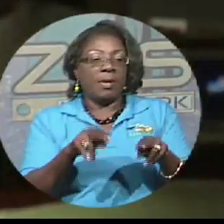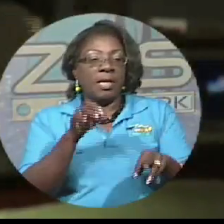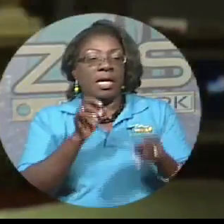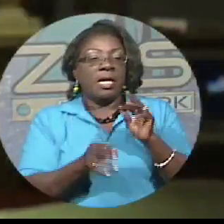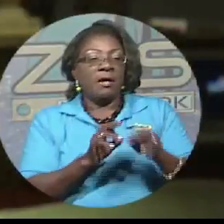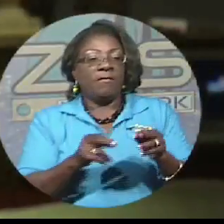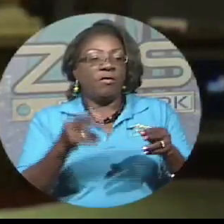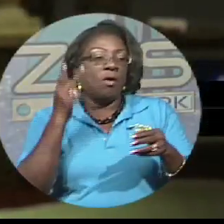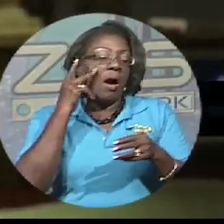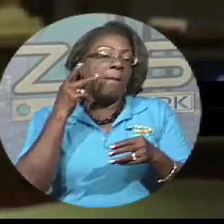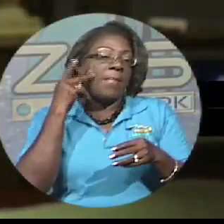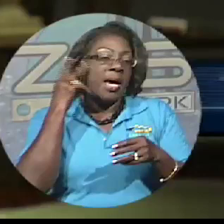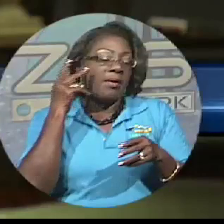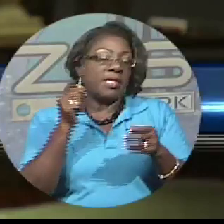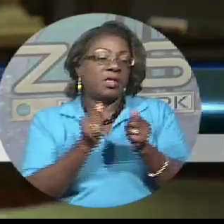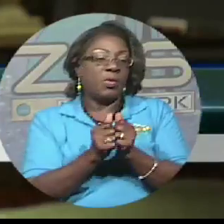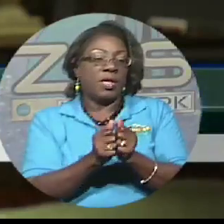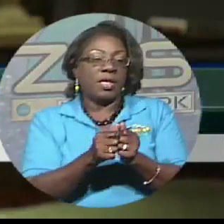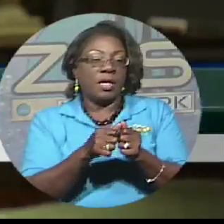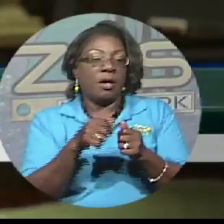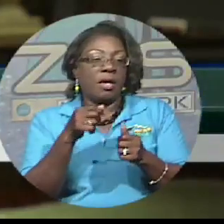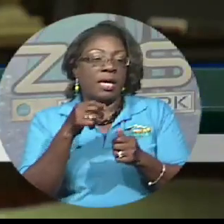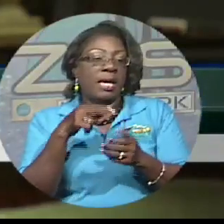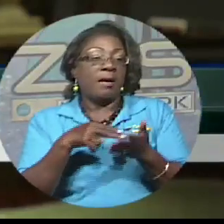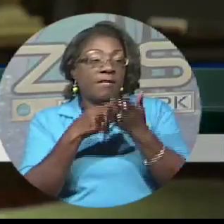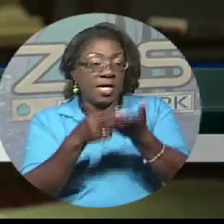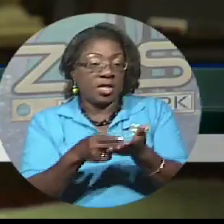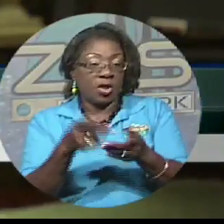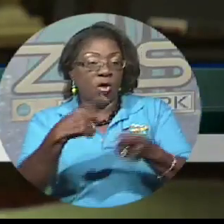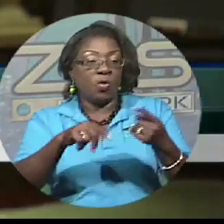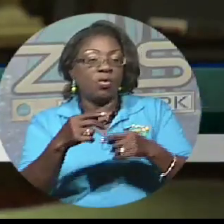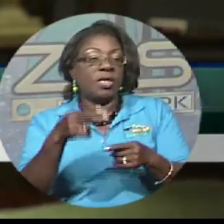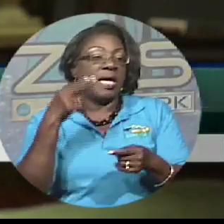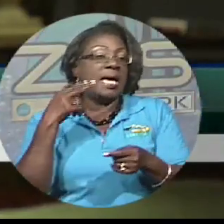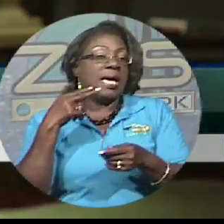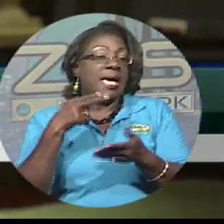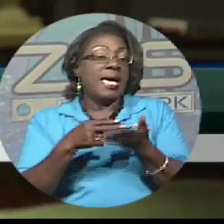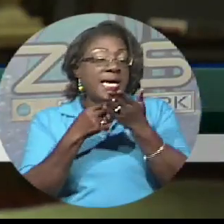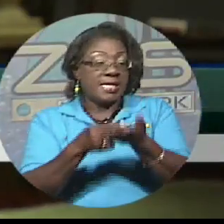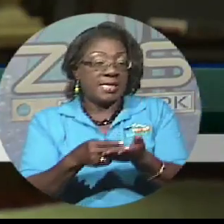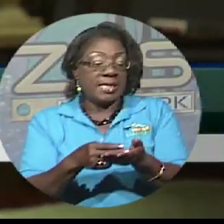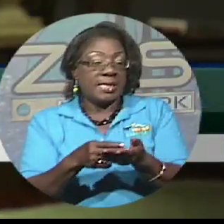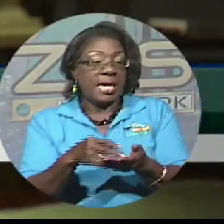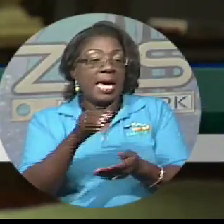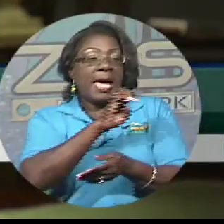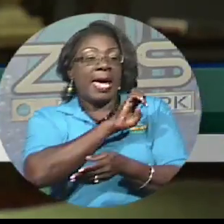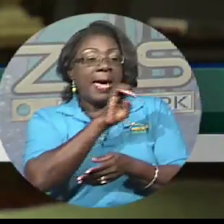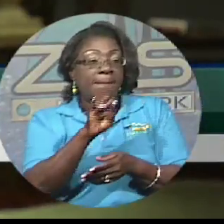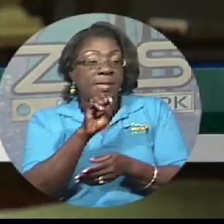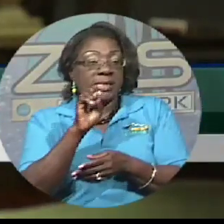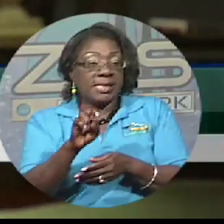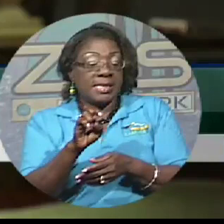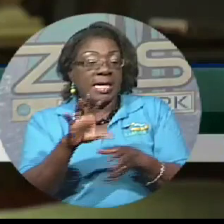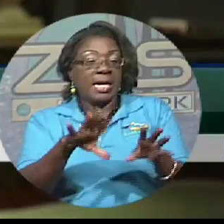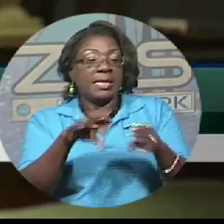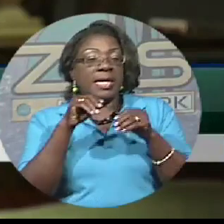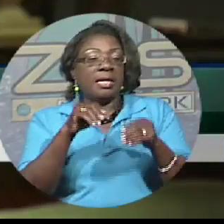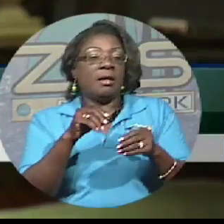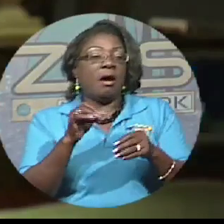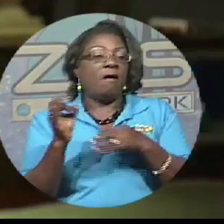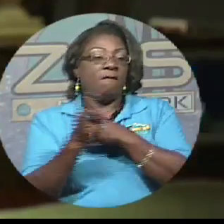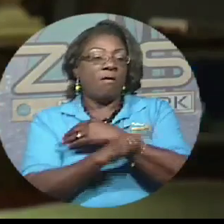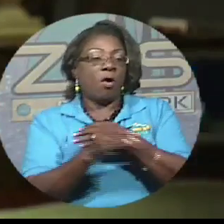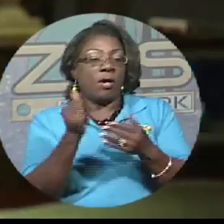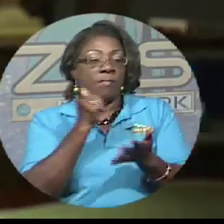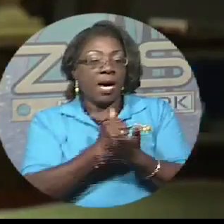Haitian embassy and get a passport. And that's going to be a requirement for documentation ever